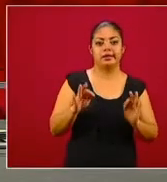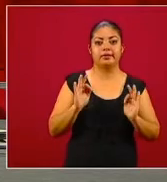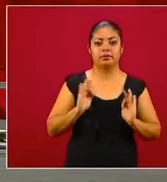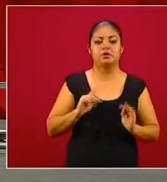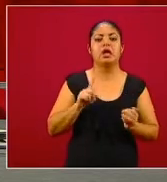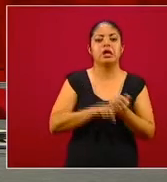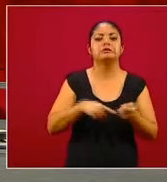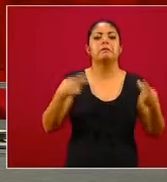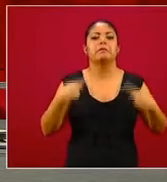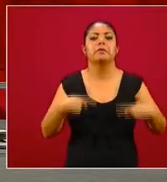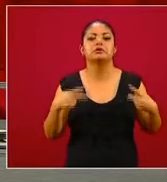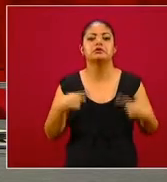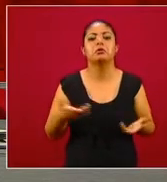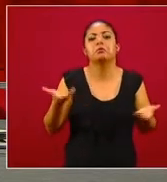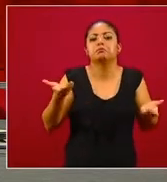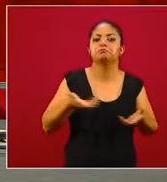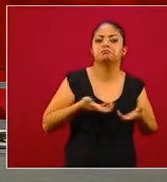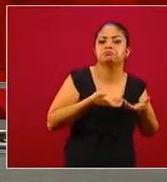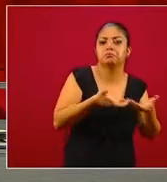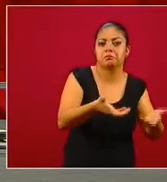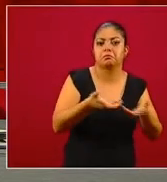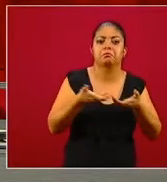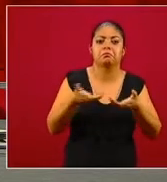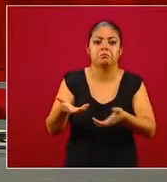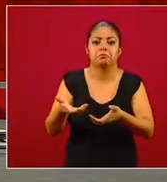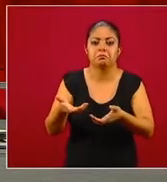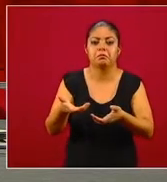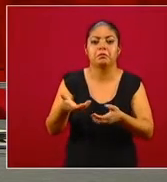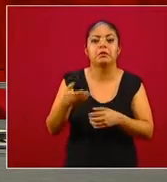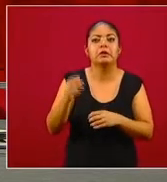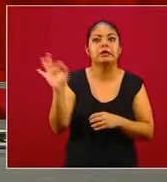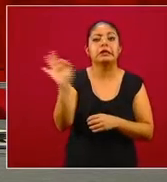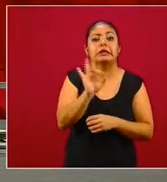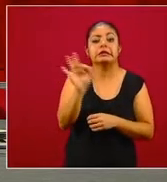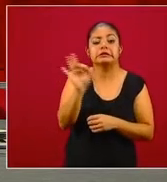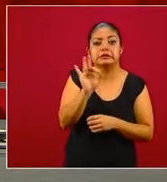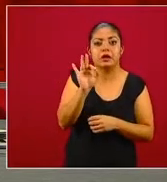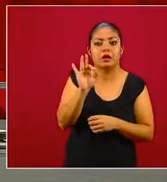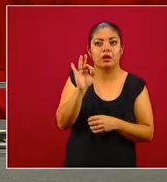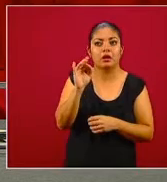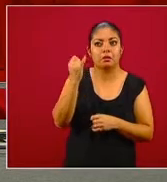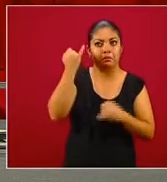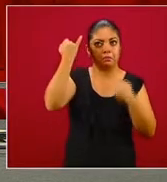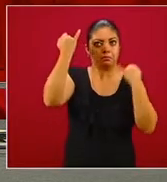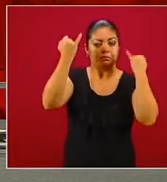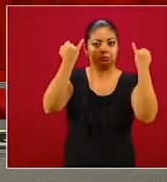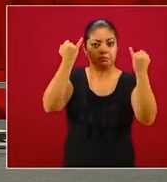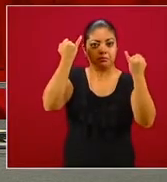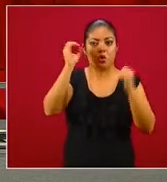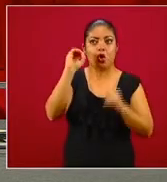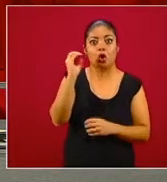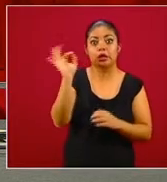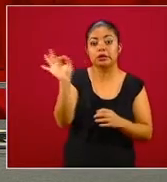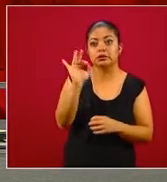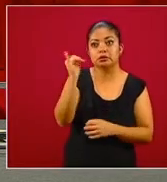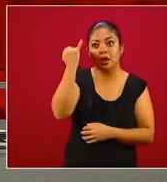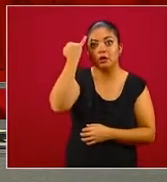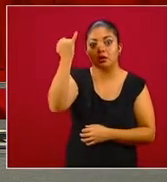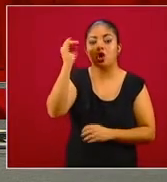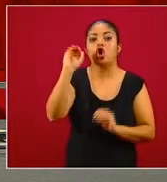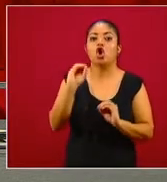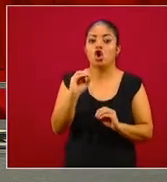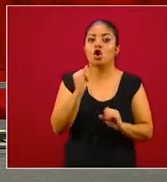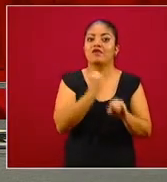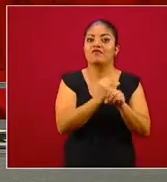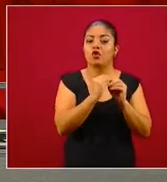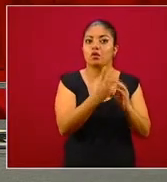so there gente que were salió people a la who vía did go out in pública, public, quizá asumiendo and maybe these people o quizá thought, no llegó or la maybe they información y didn't